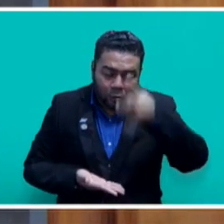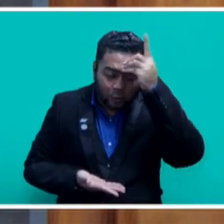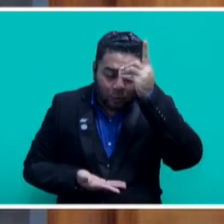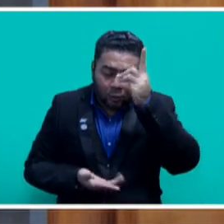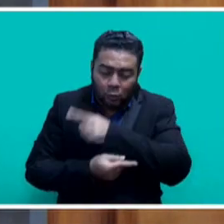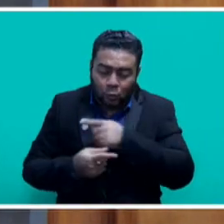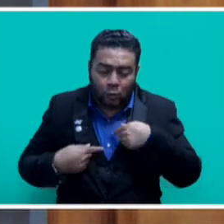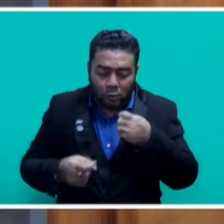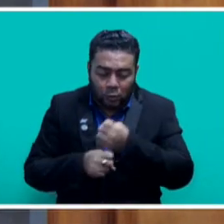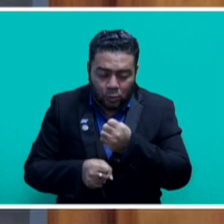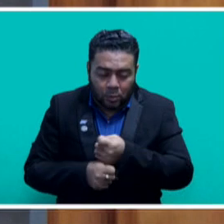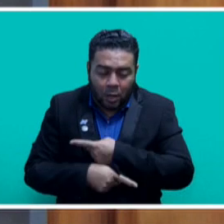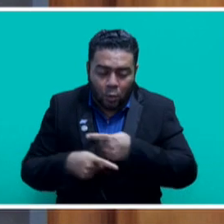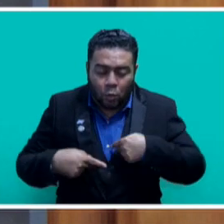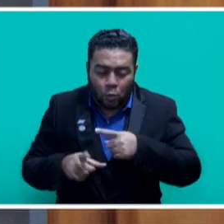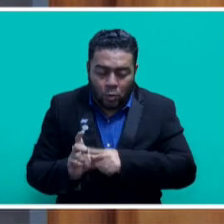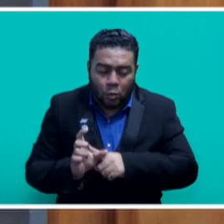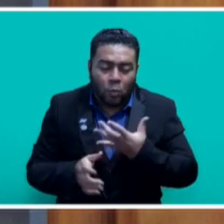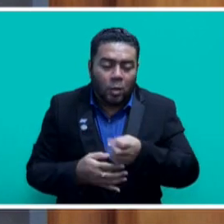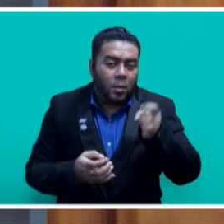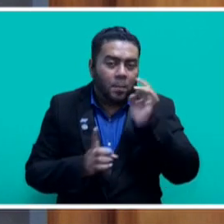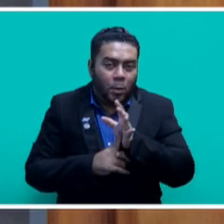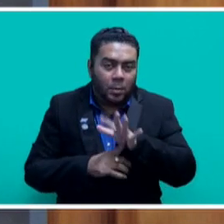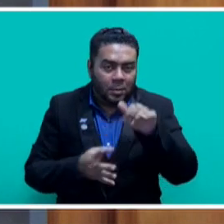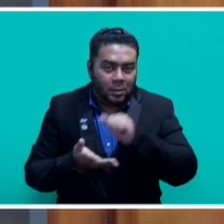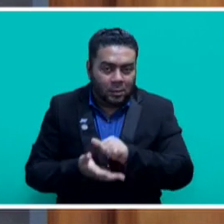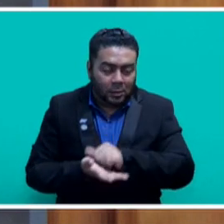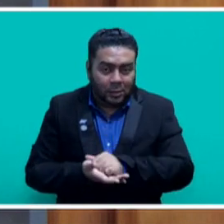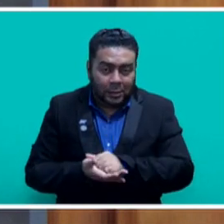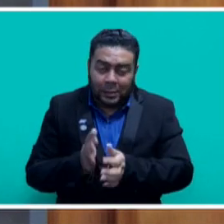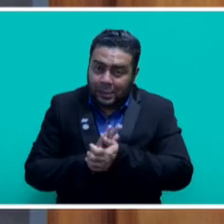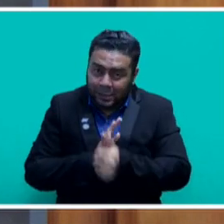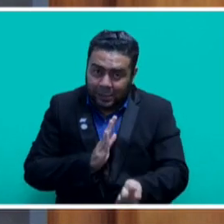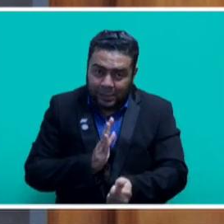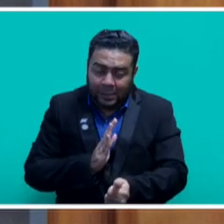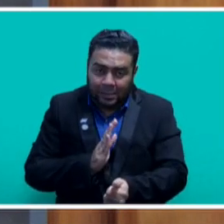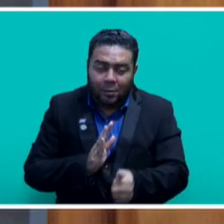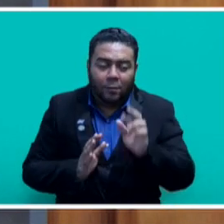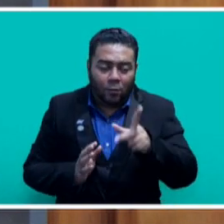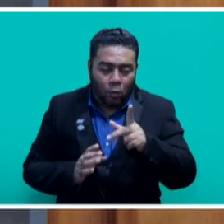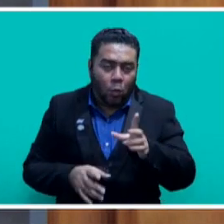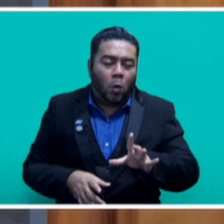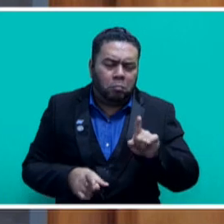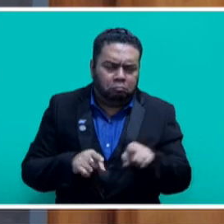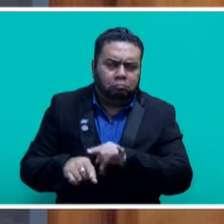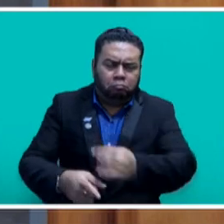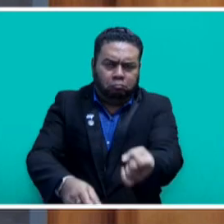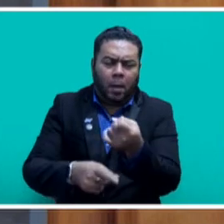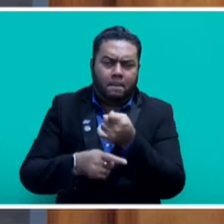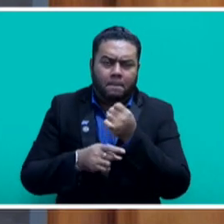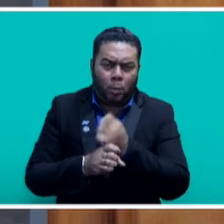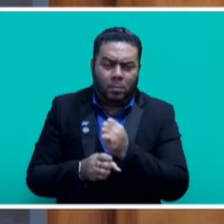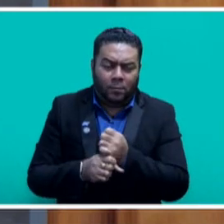are equipping our youth with necessary skills for meaningful employment and contributing to the overall